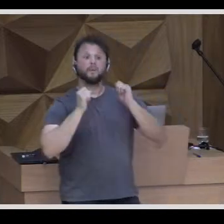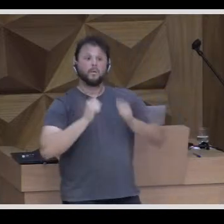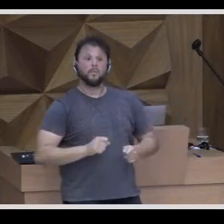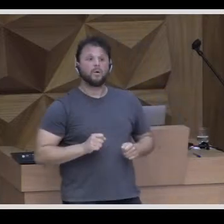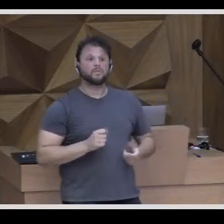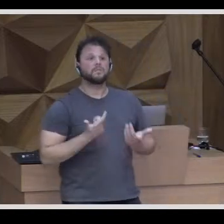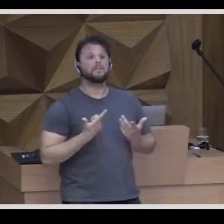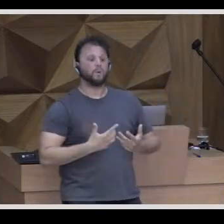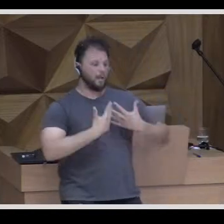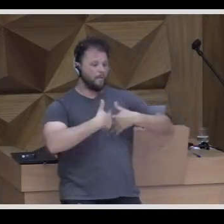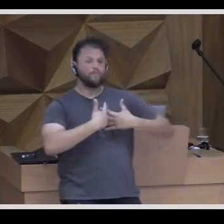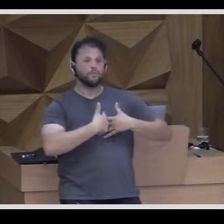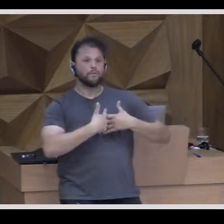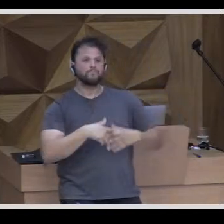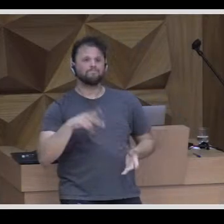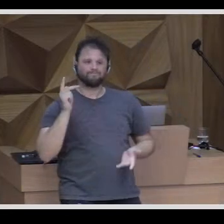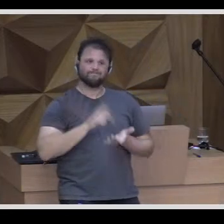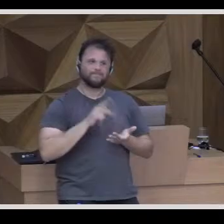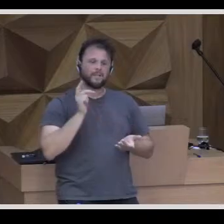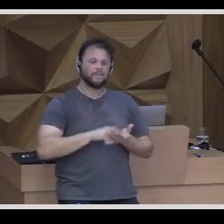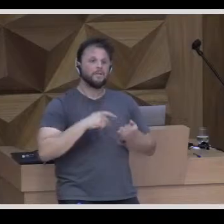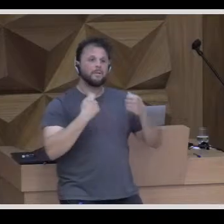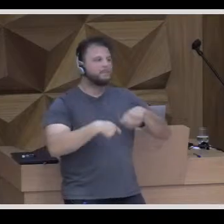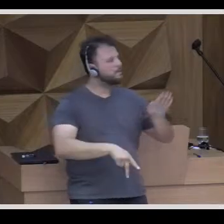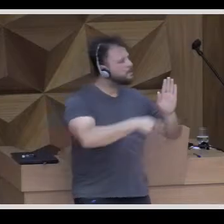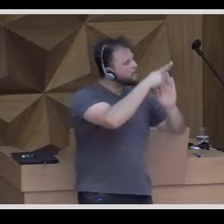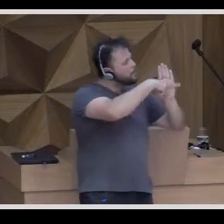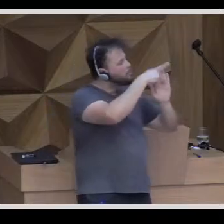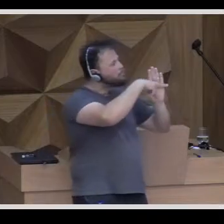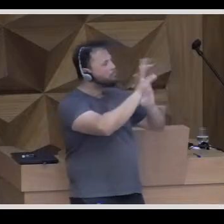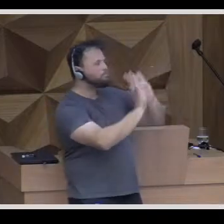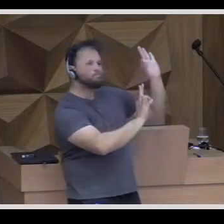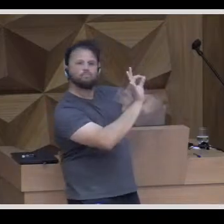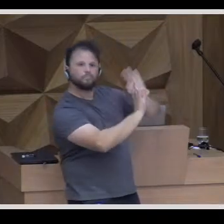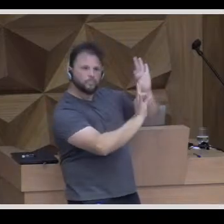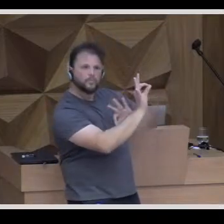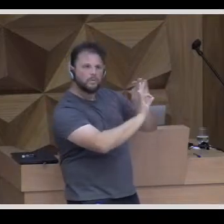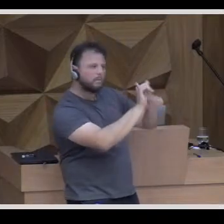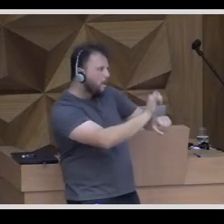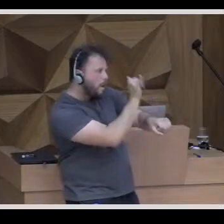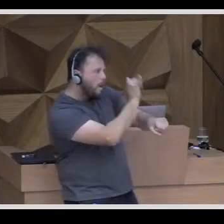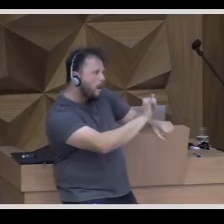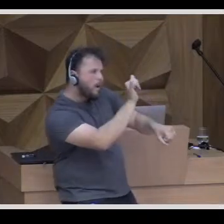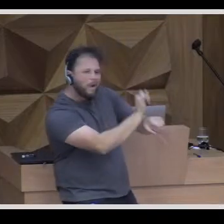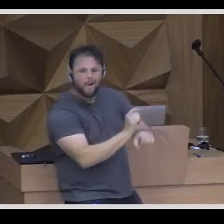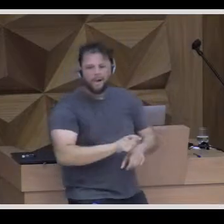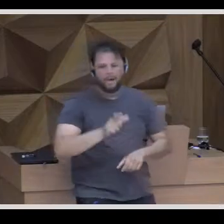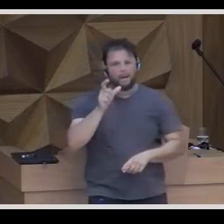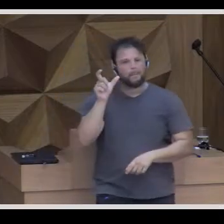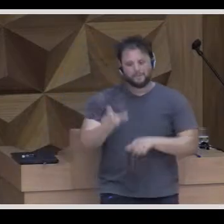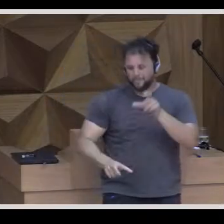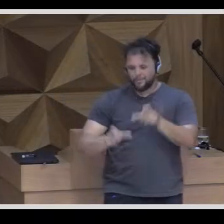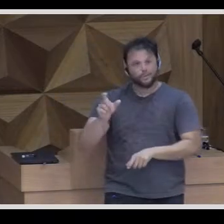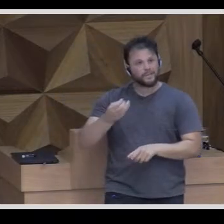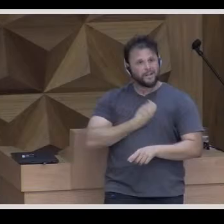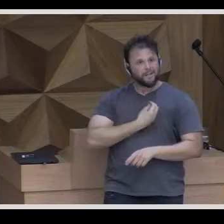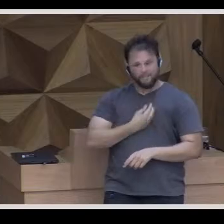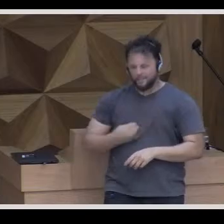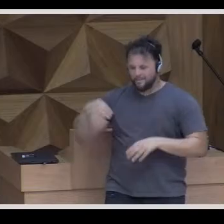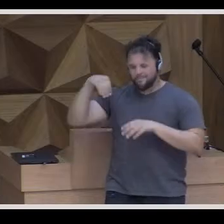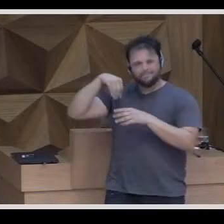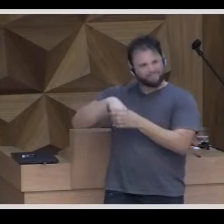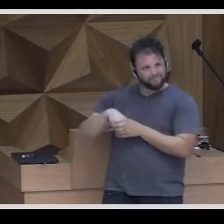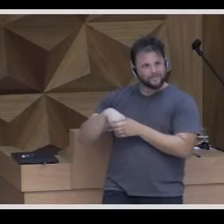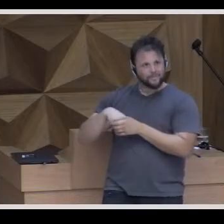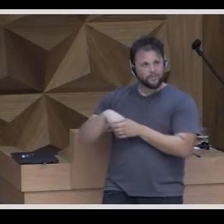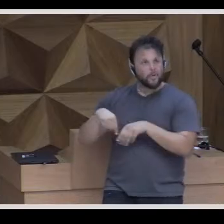They have to be designed not just with the people who are going to live in them, but the people who are going to be at the back end of them, with the clinicians, with